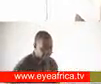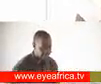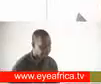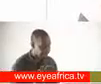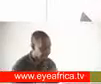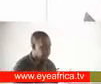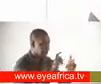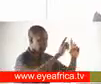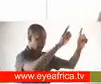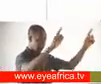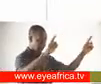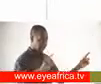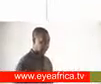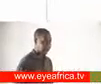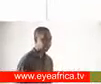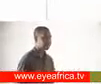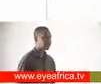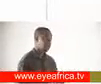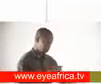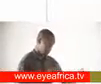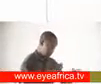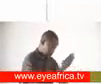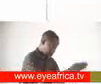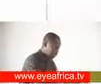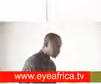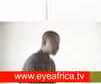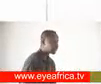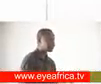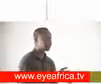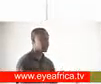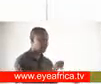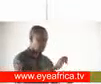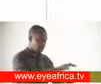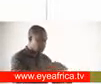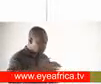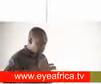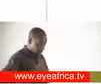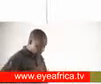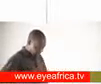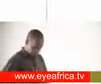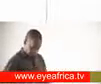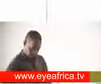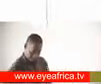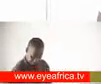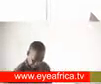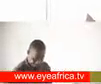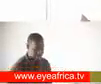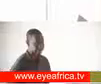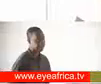From the body, we move to the complimentary closing or subscription.